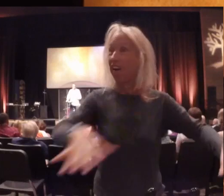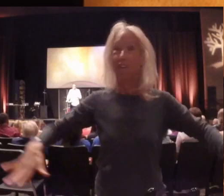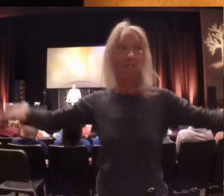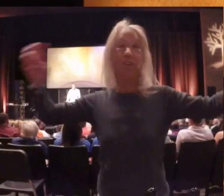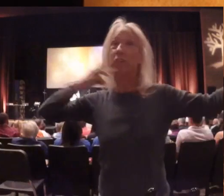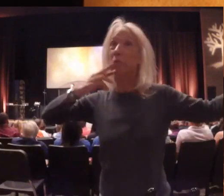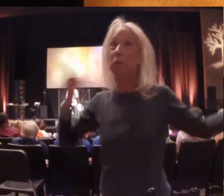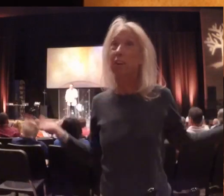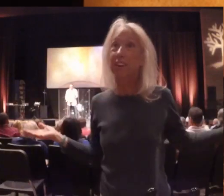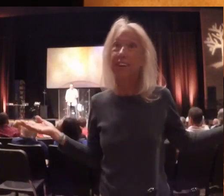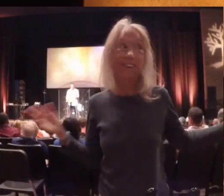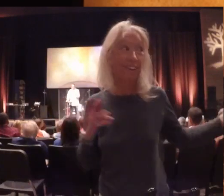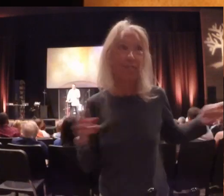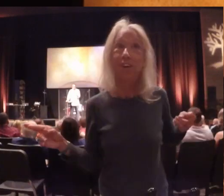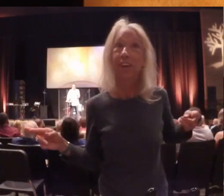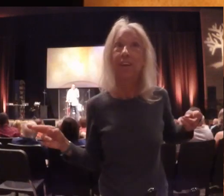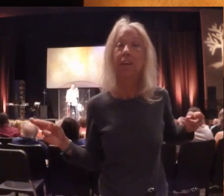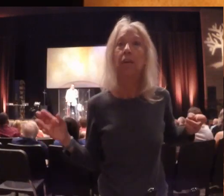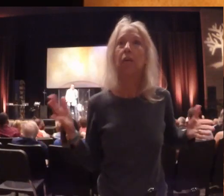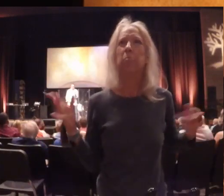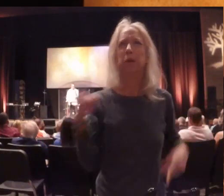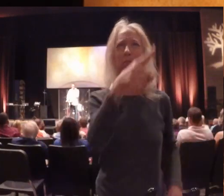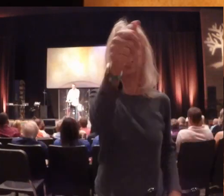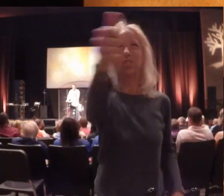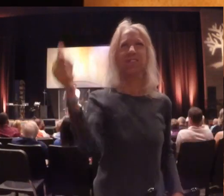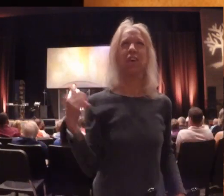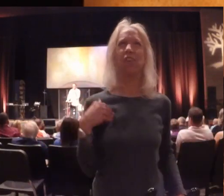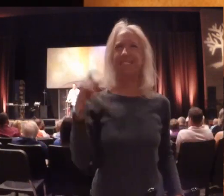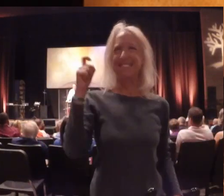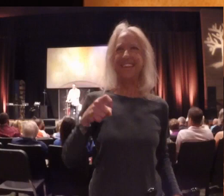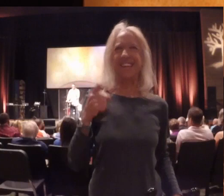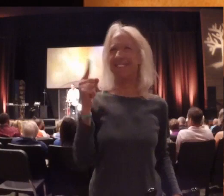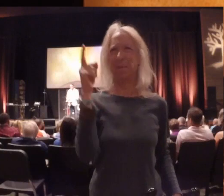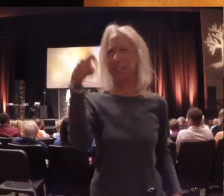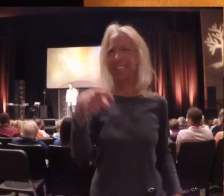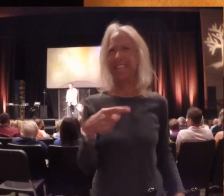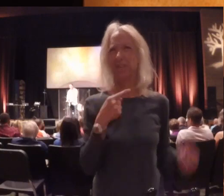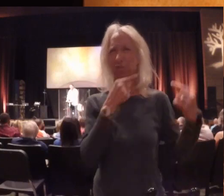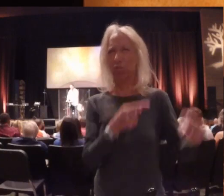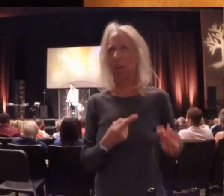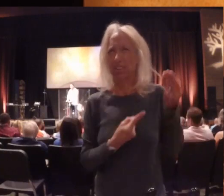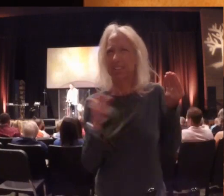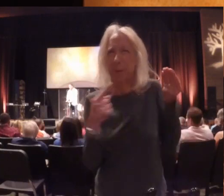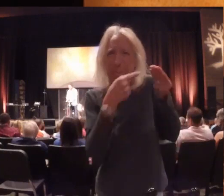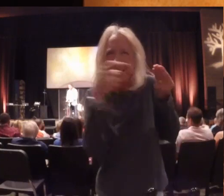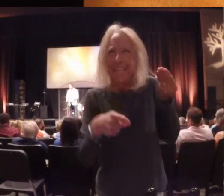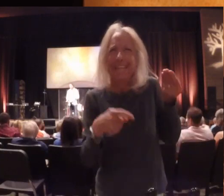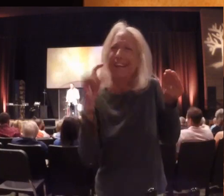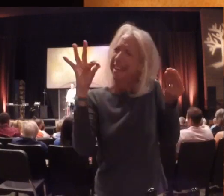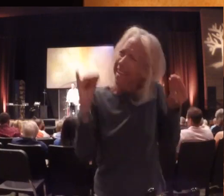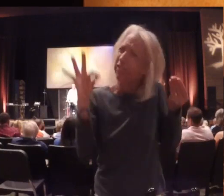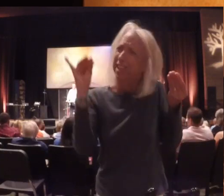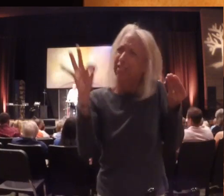very significant need in your life. You've been looking at it this whole message. It's been in front of you. It's been glaring at you. And you're like, if